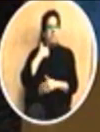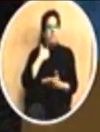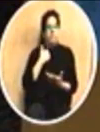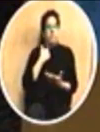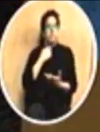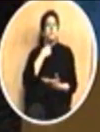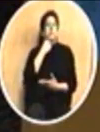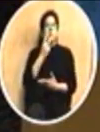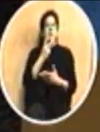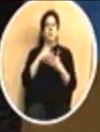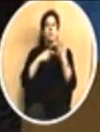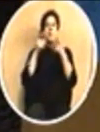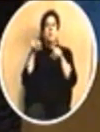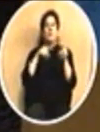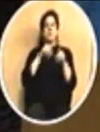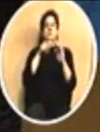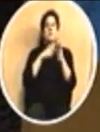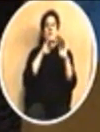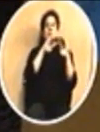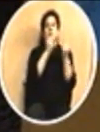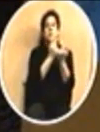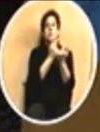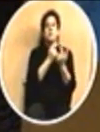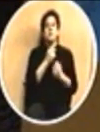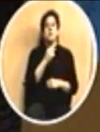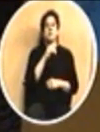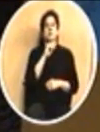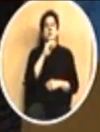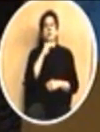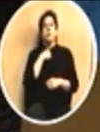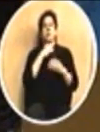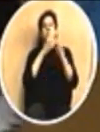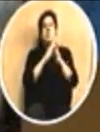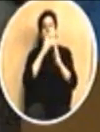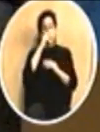this city council, this government. So I'm asking for others to join with us